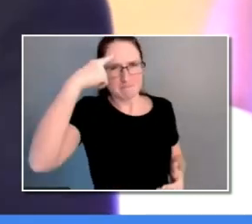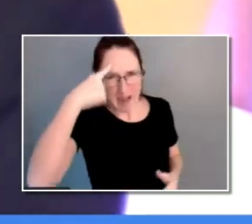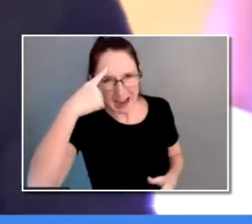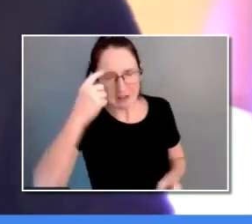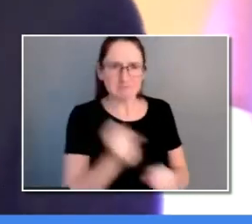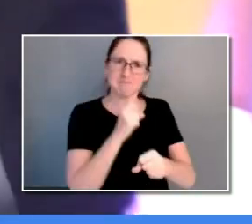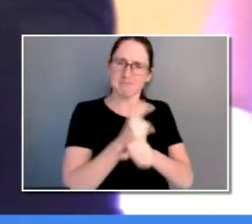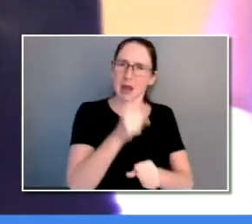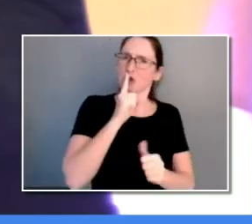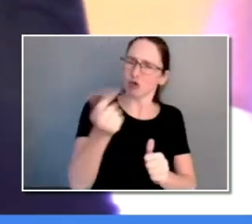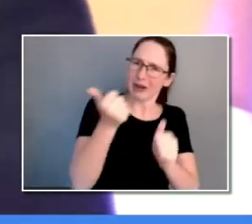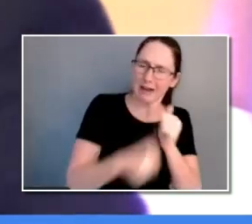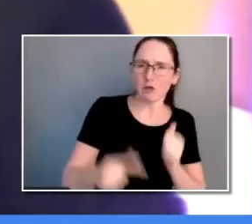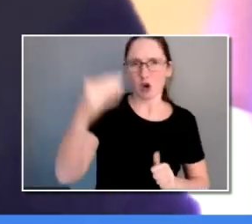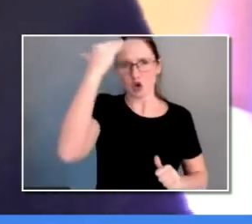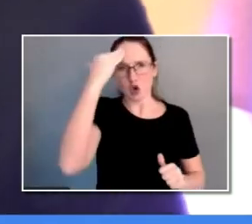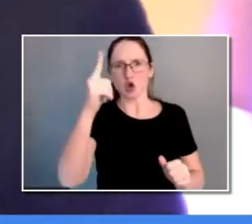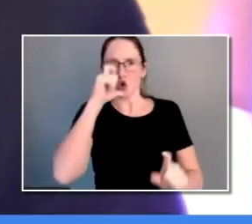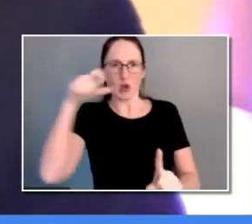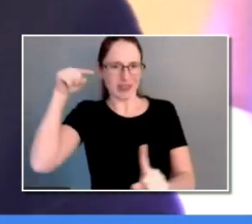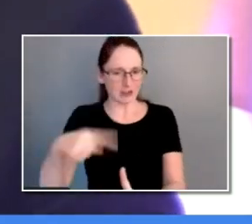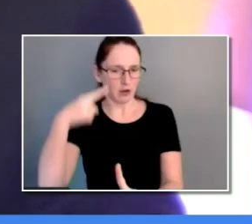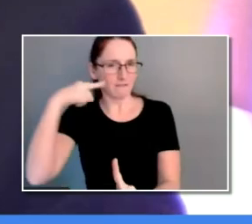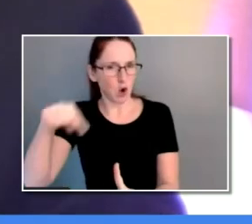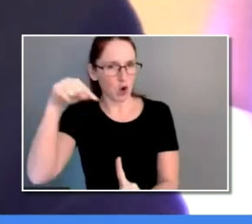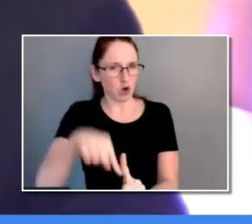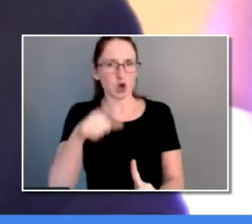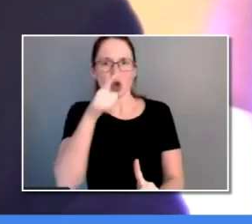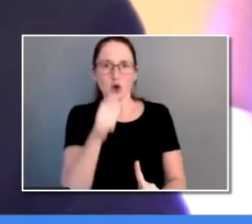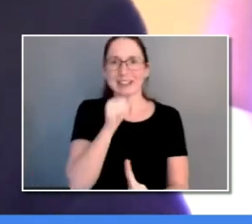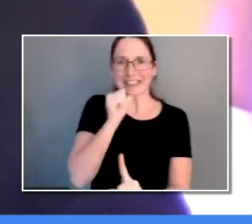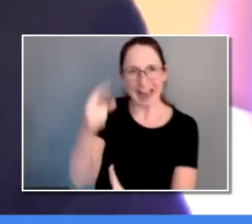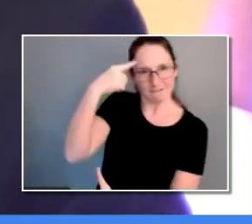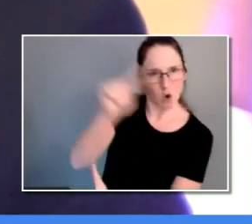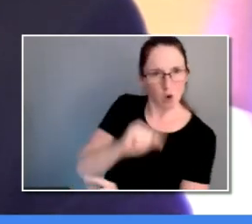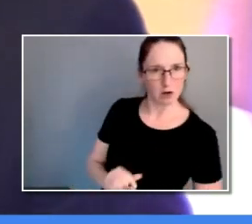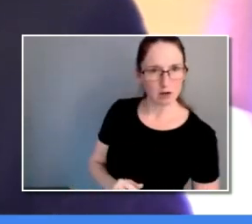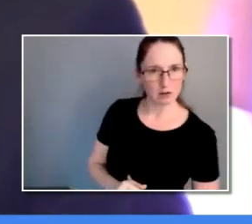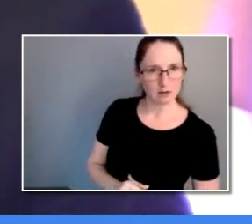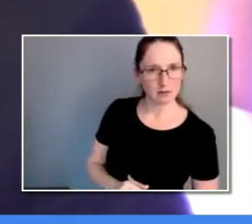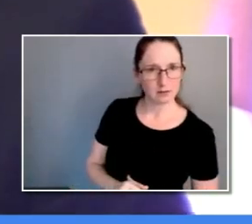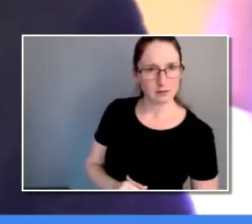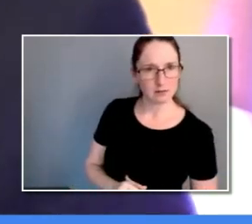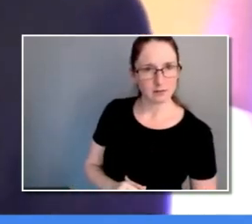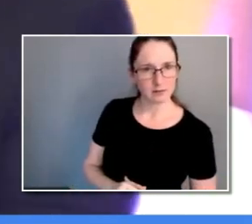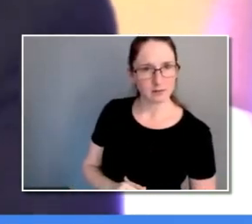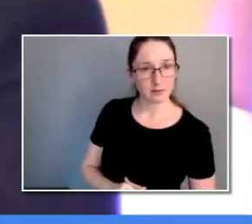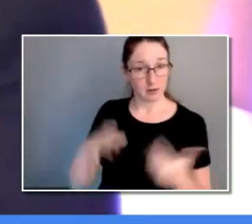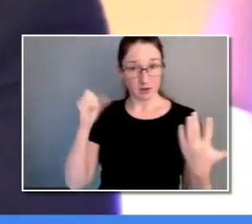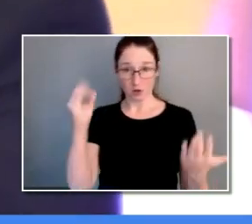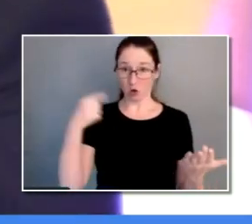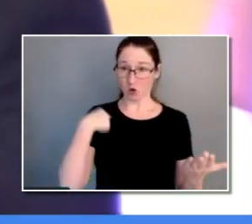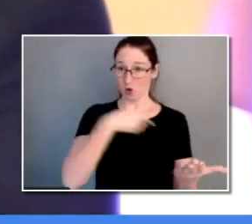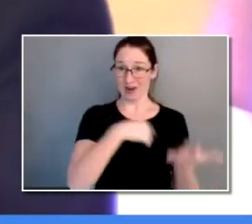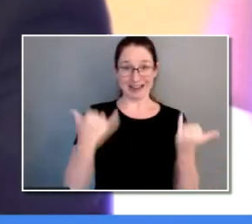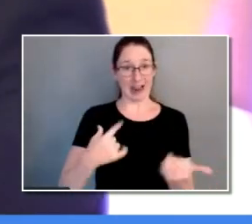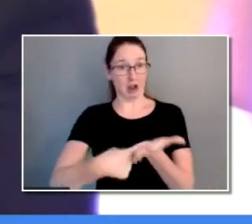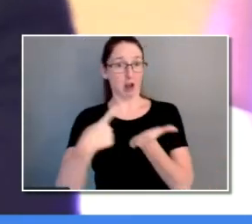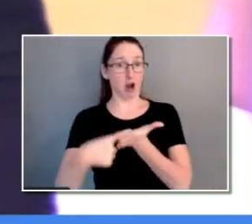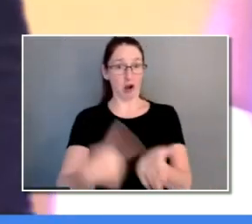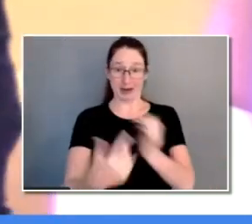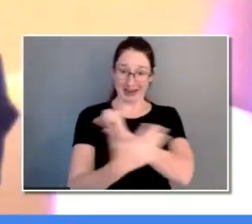sure everybody knew who this was for and who it was not for. So when we talk about a country